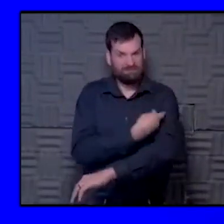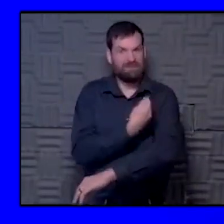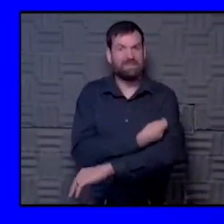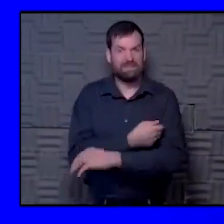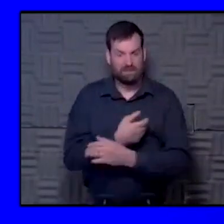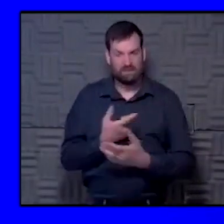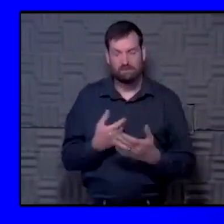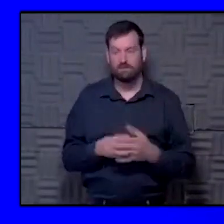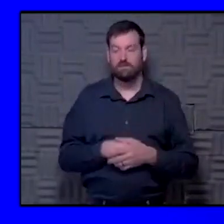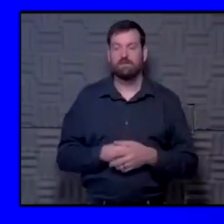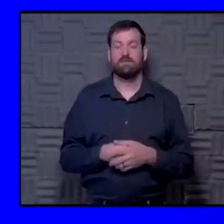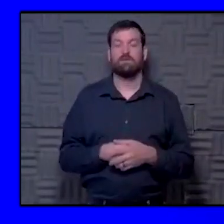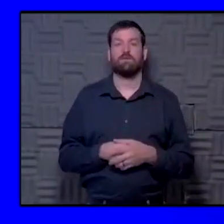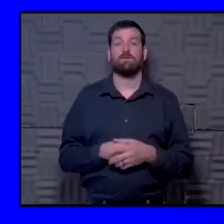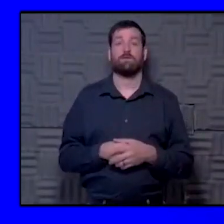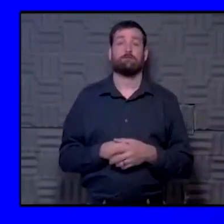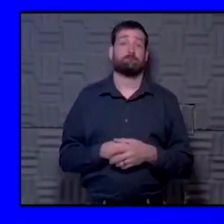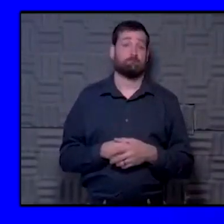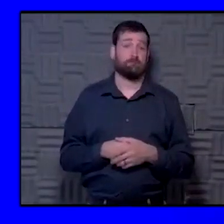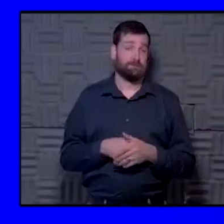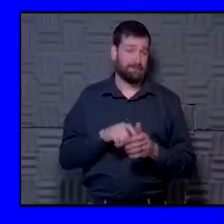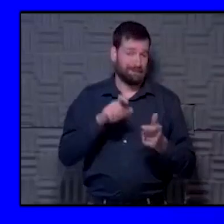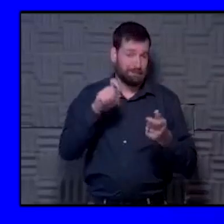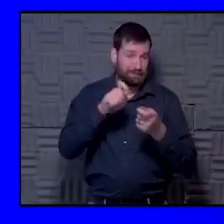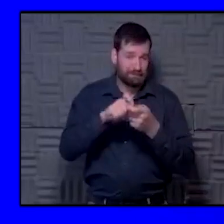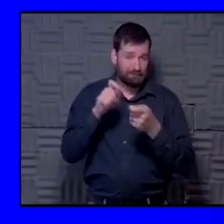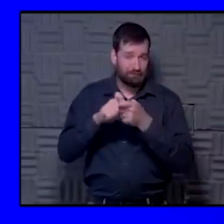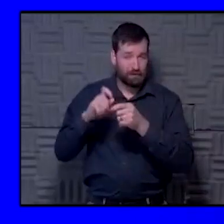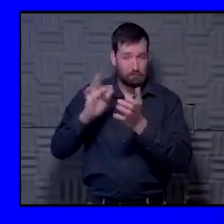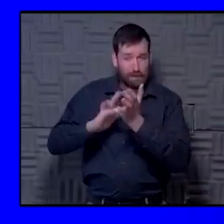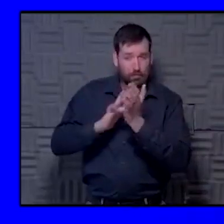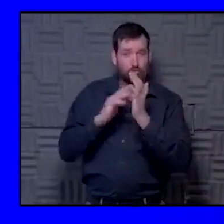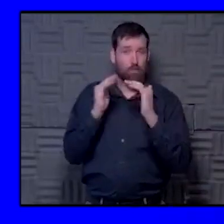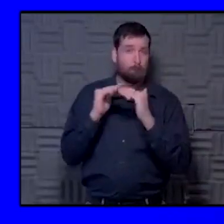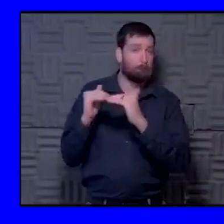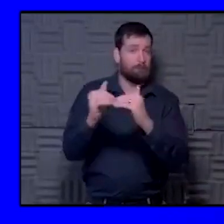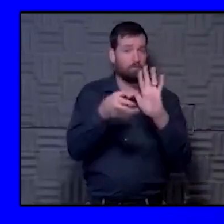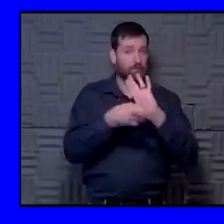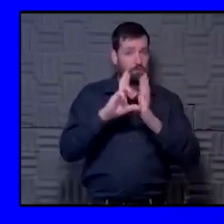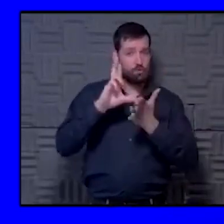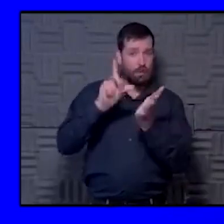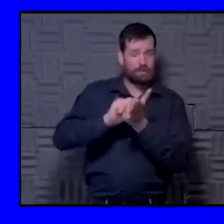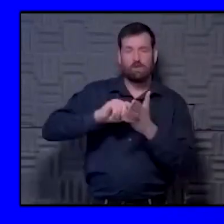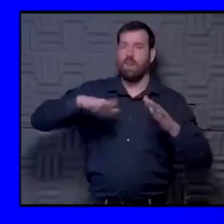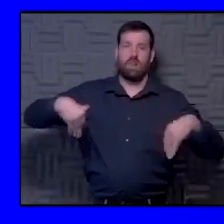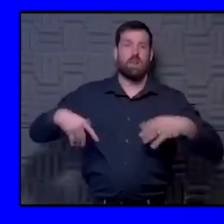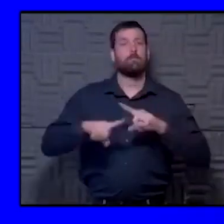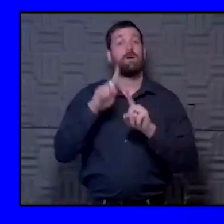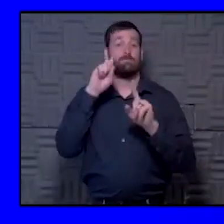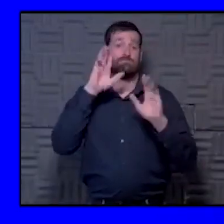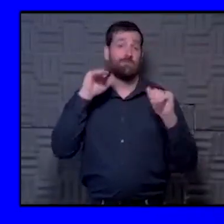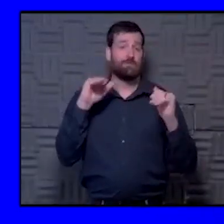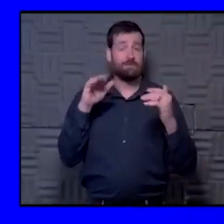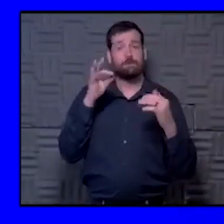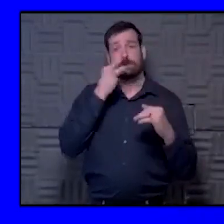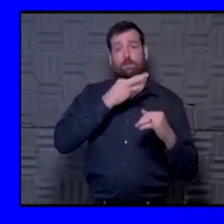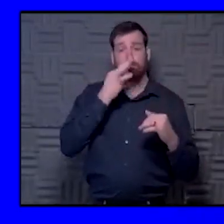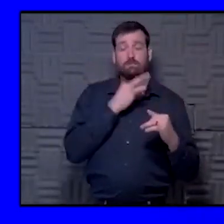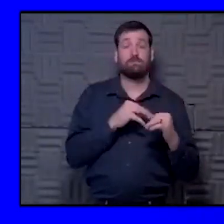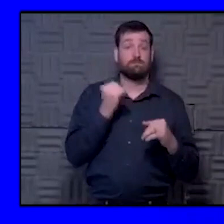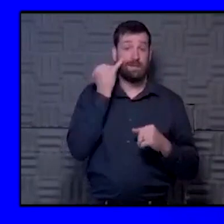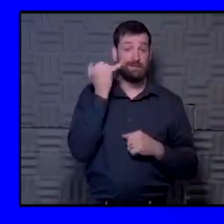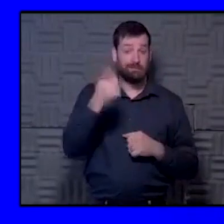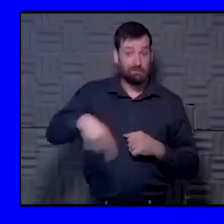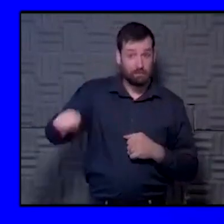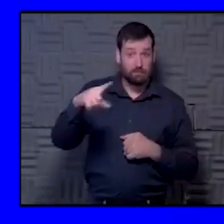symptoms. No specific medical peer-reviewed publications yet, but hopefully those will come out as well. And if you are having